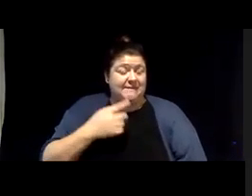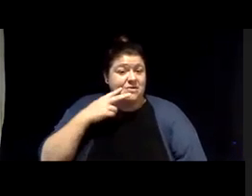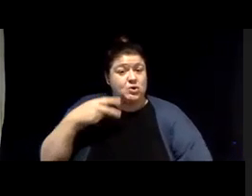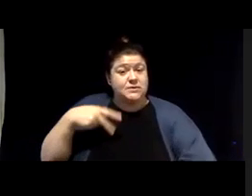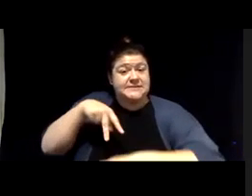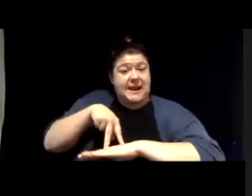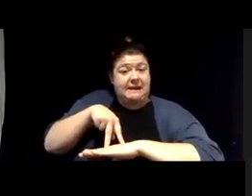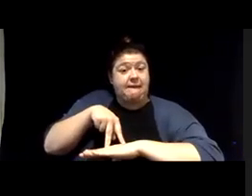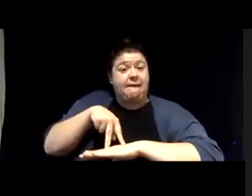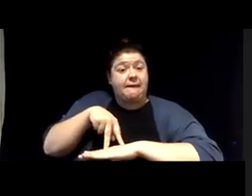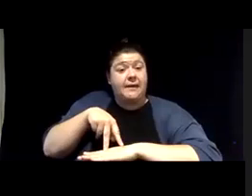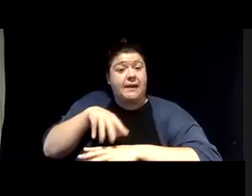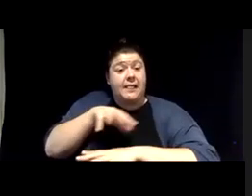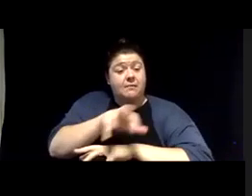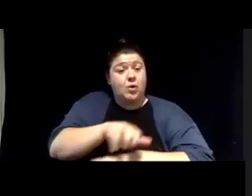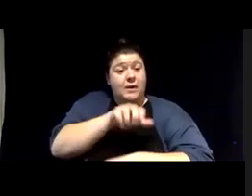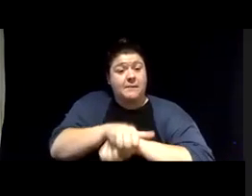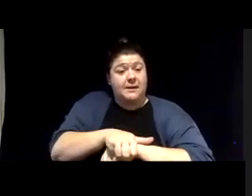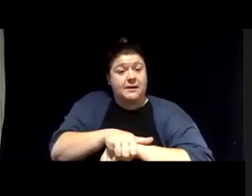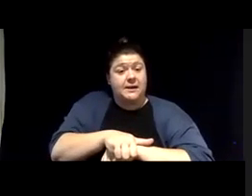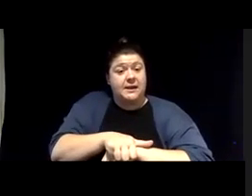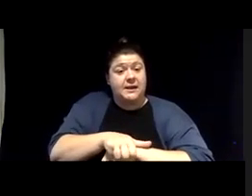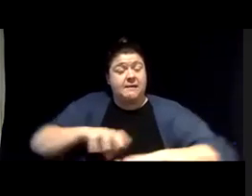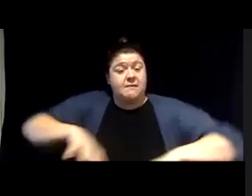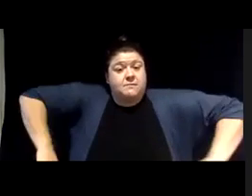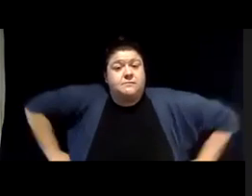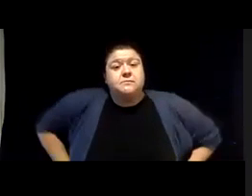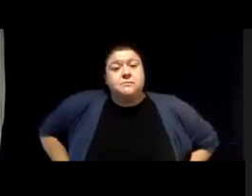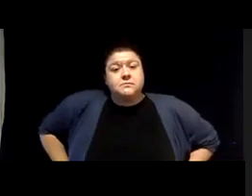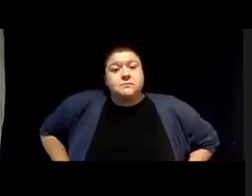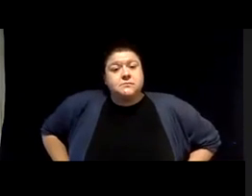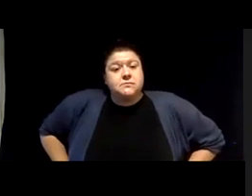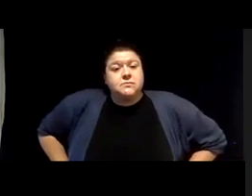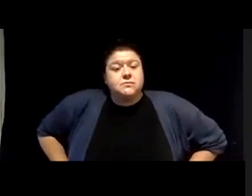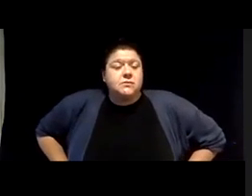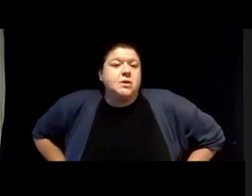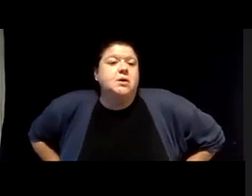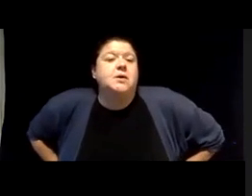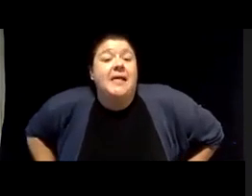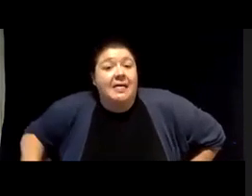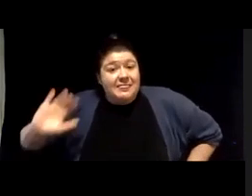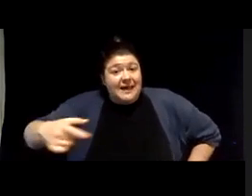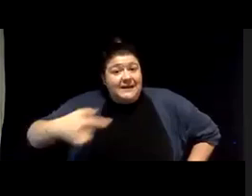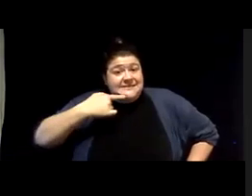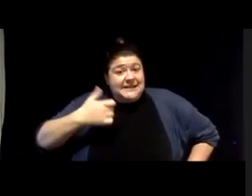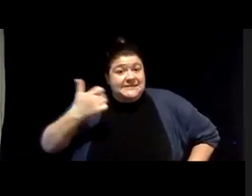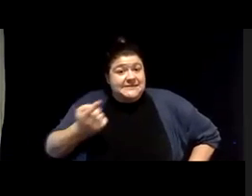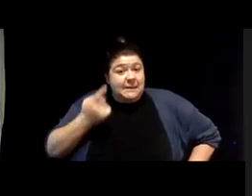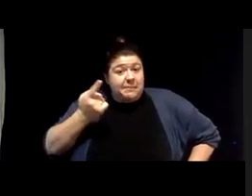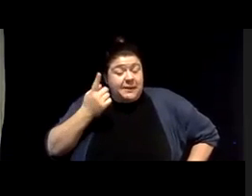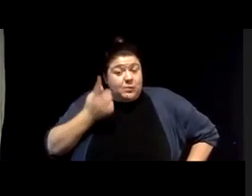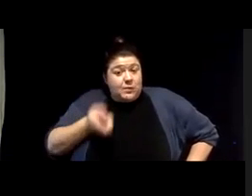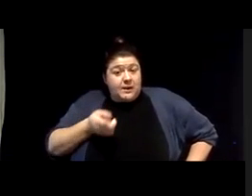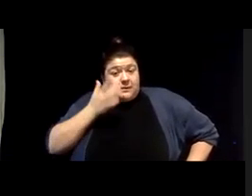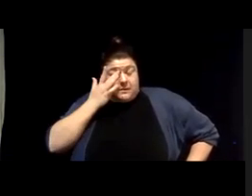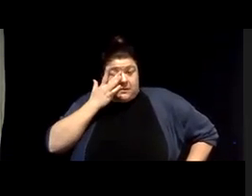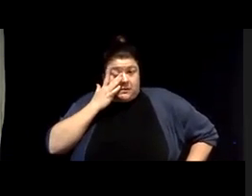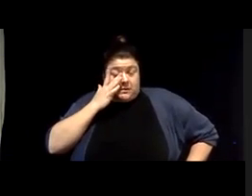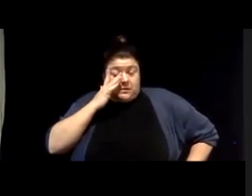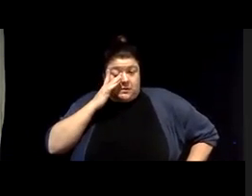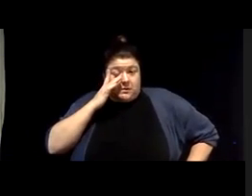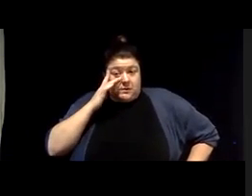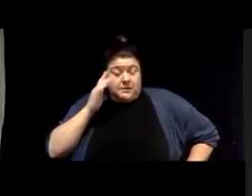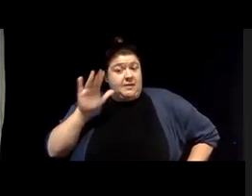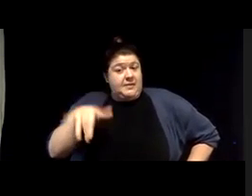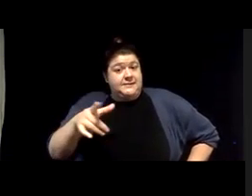at an appointment and you're standing like this, you're saying something, right? You're saying